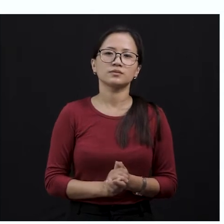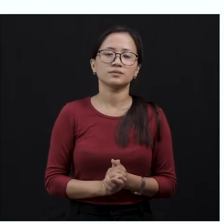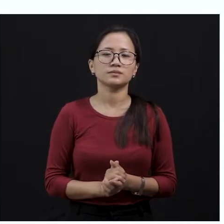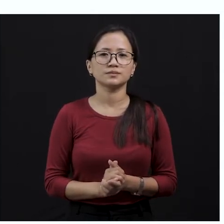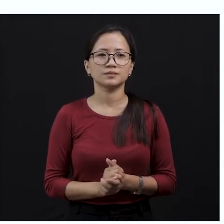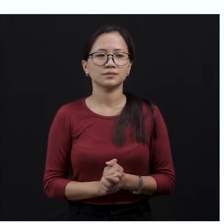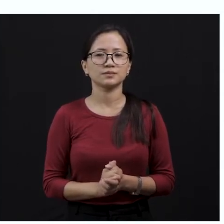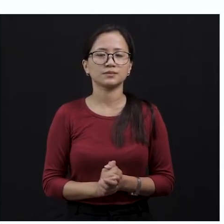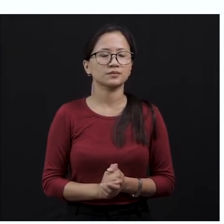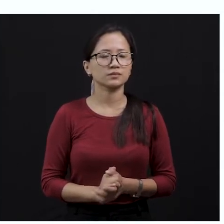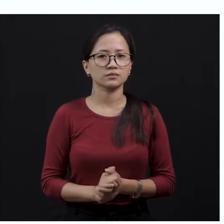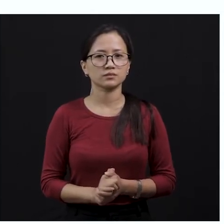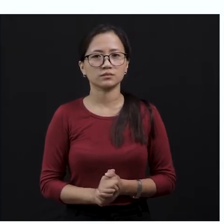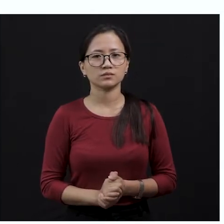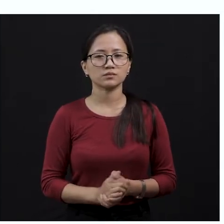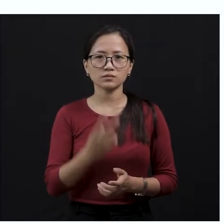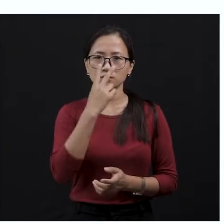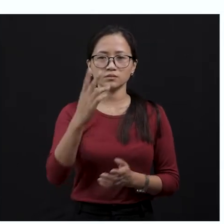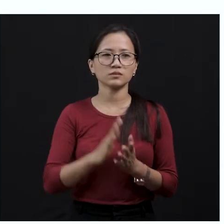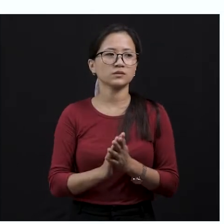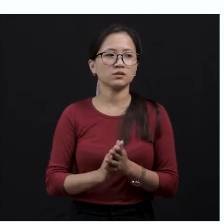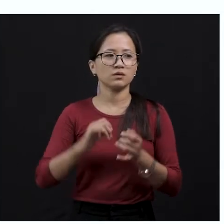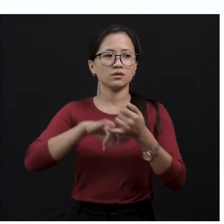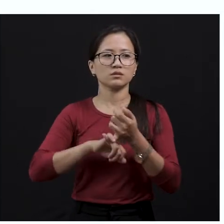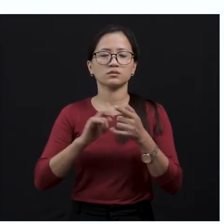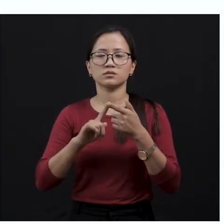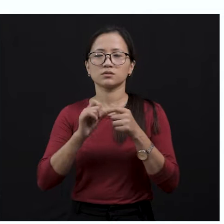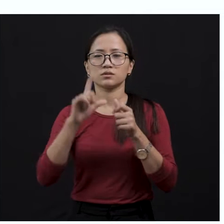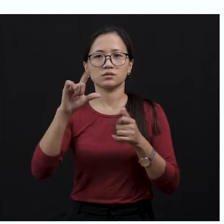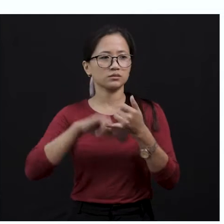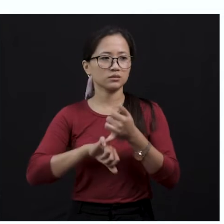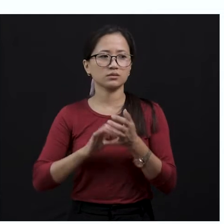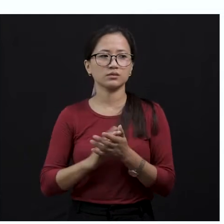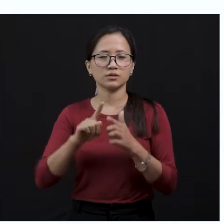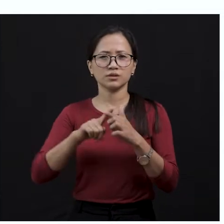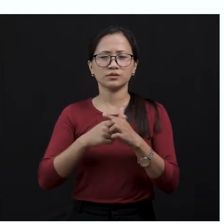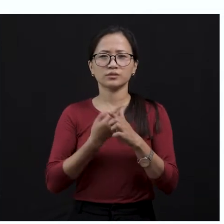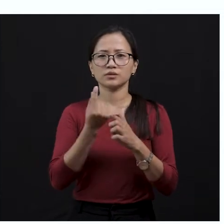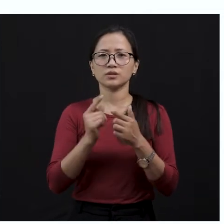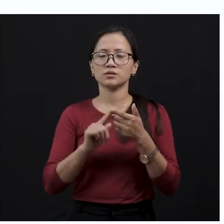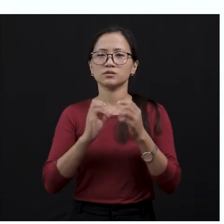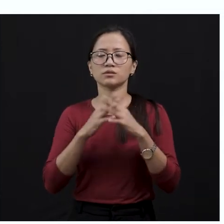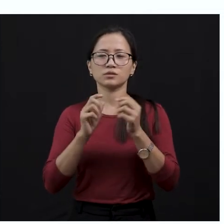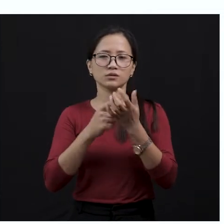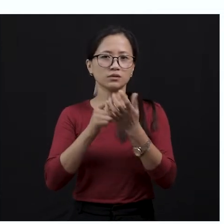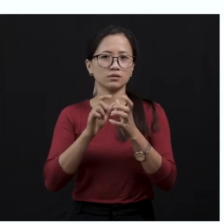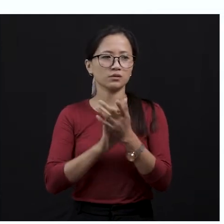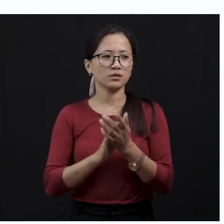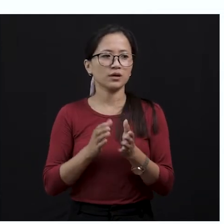civilization. So, we have seals, jewelry, toys,